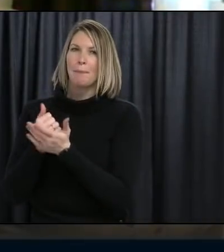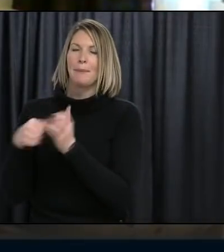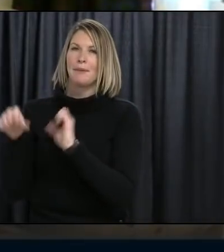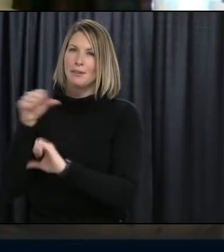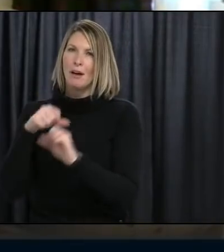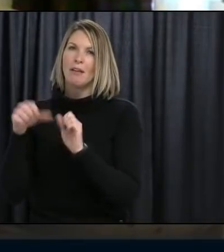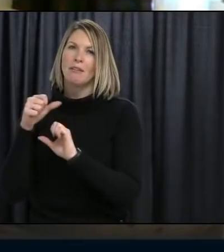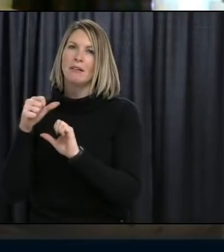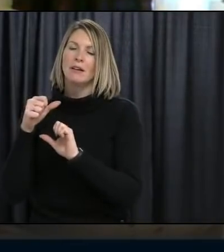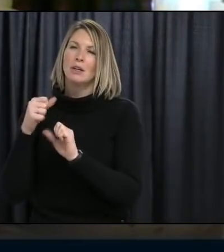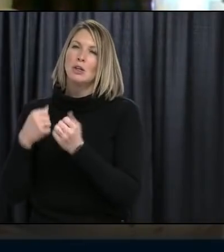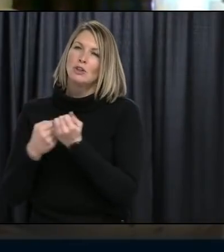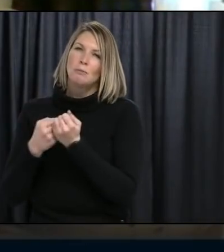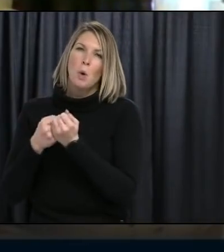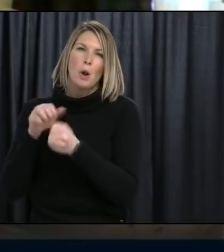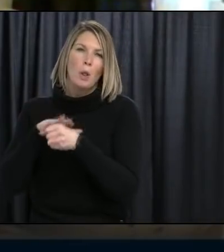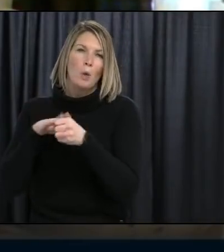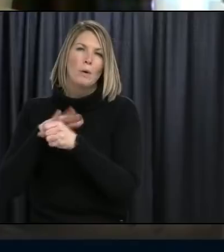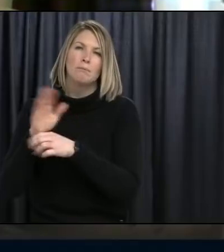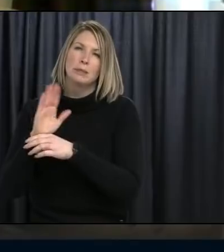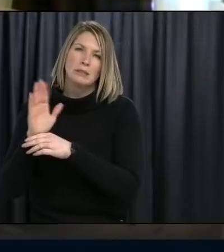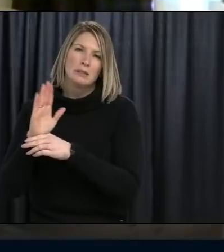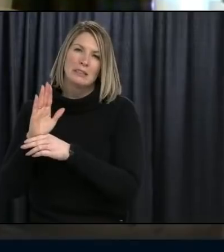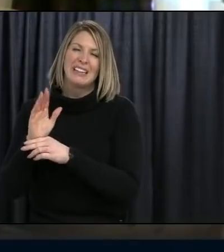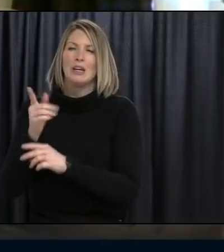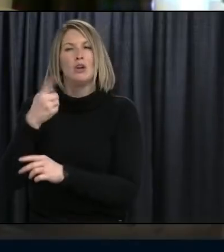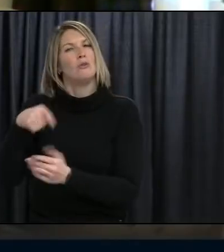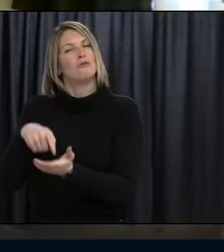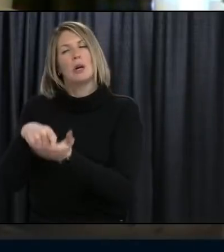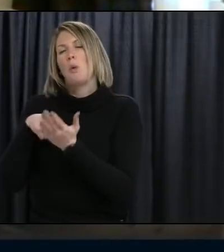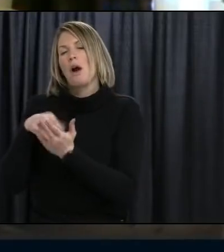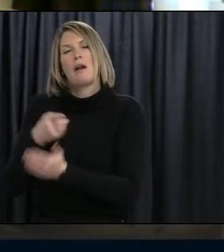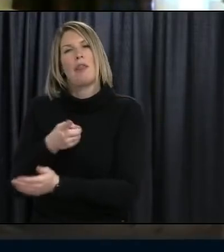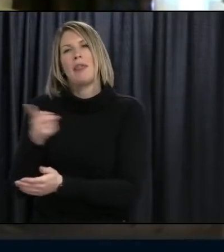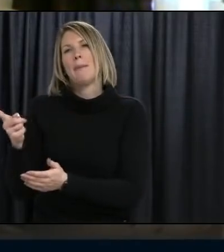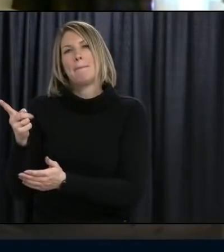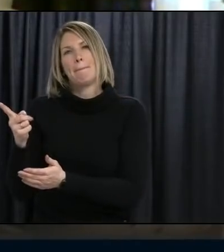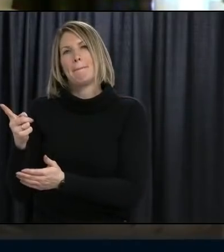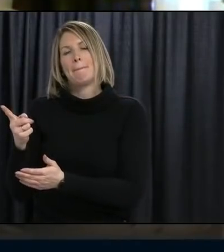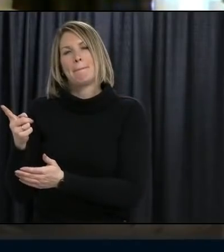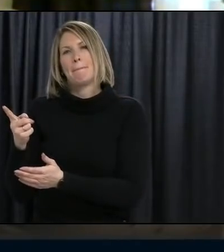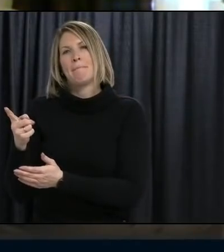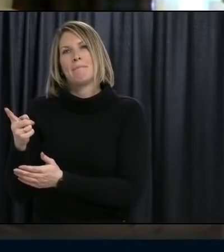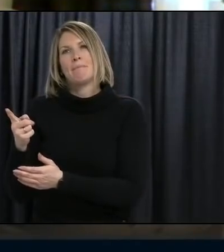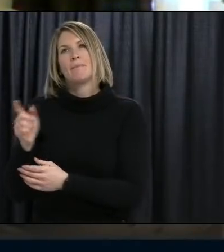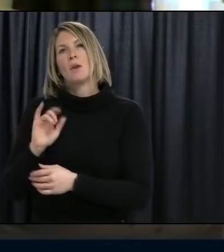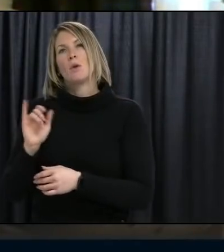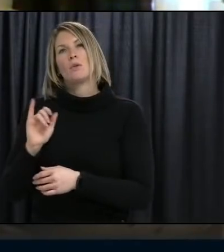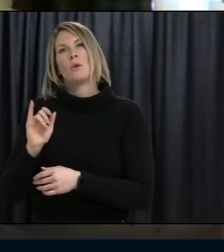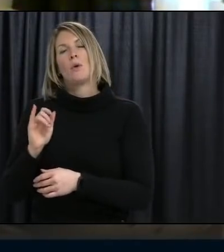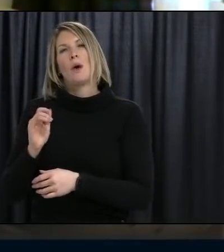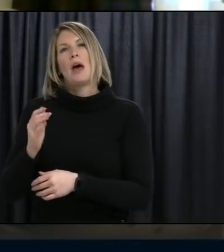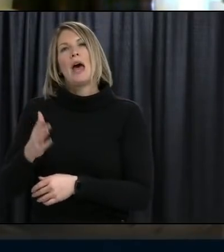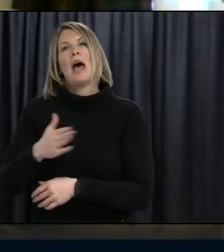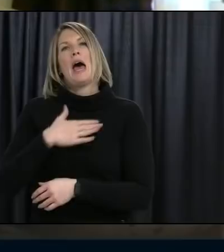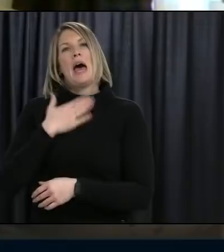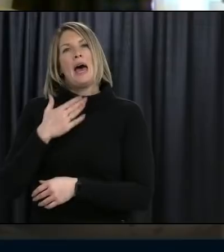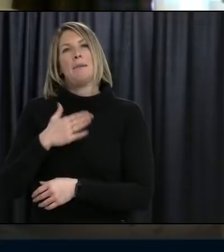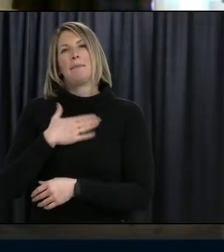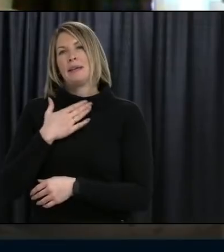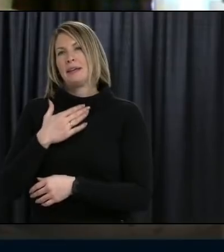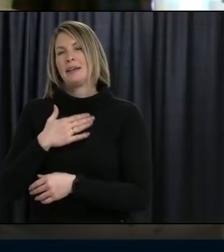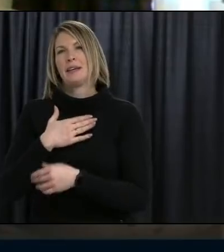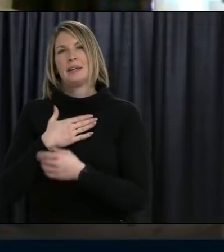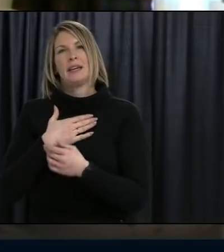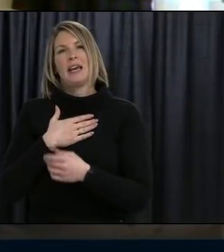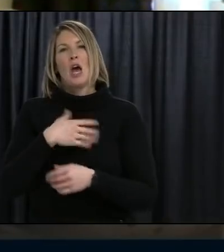the backbone of our economy, and they need our support now more than ever before. And I'm sure you all join me in wishing Dawson and